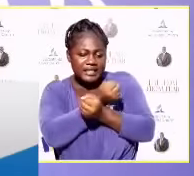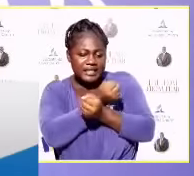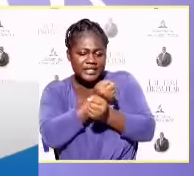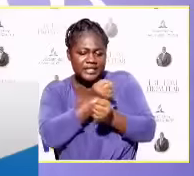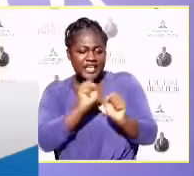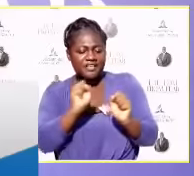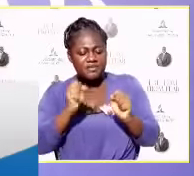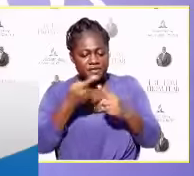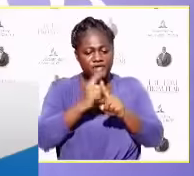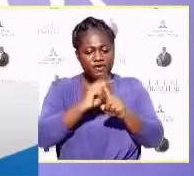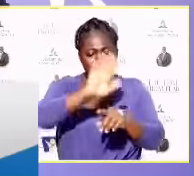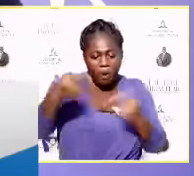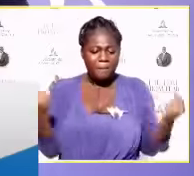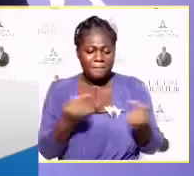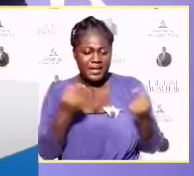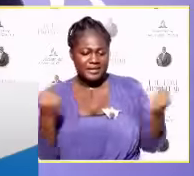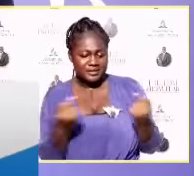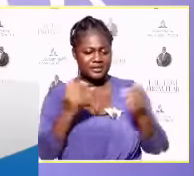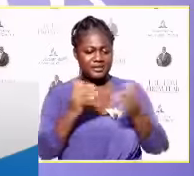salvation.